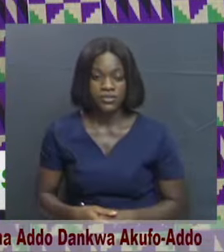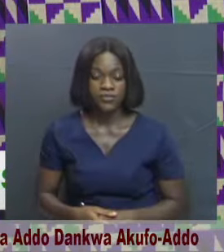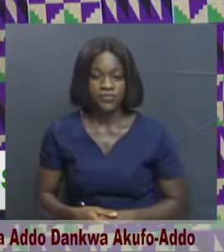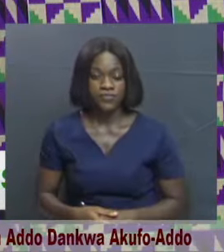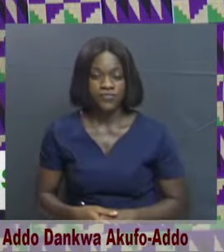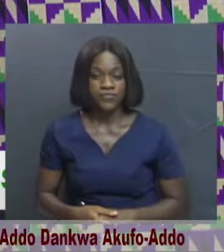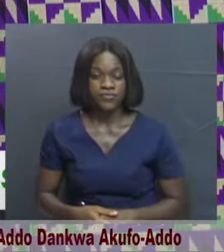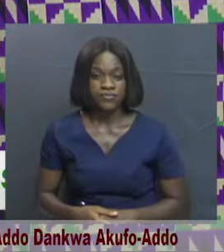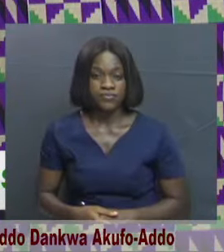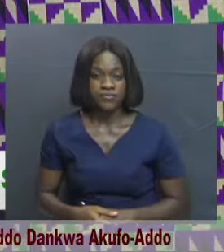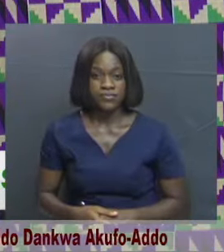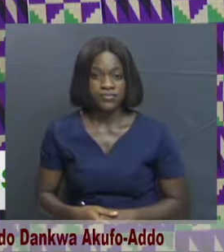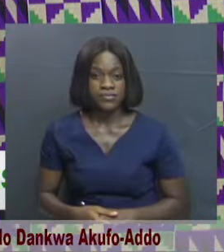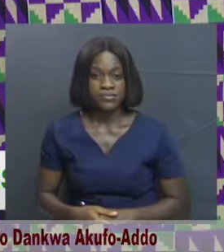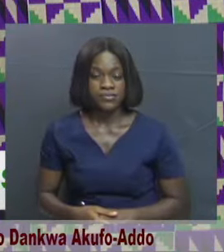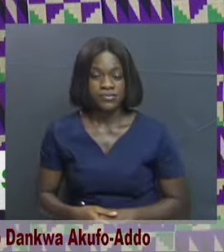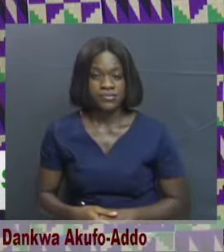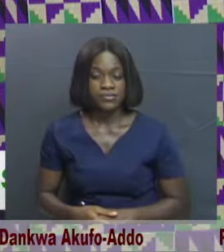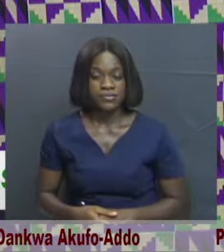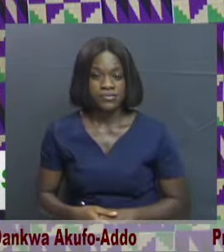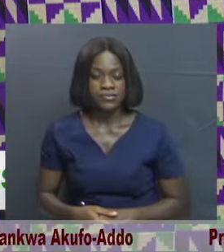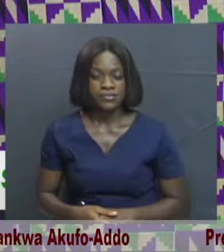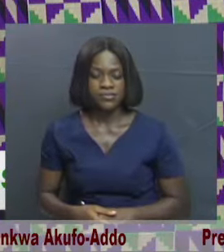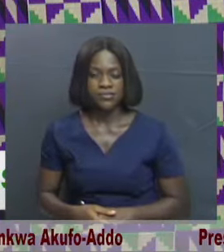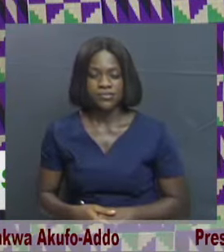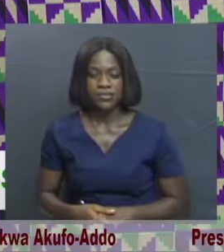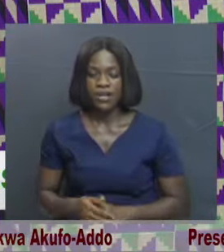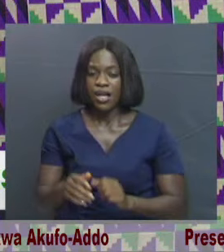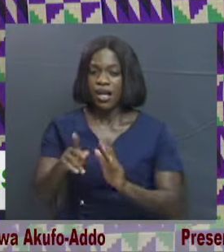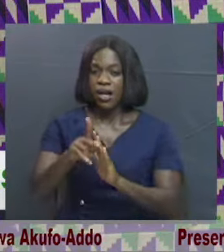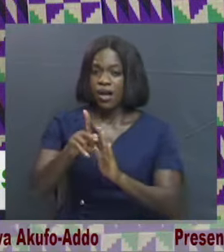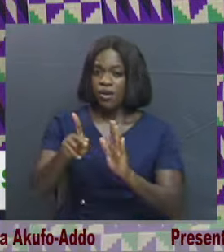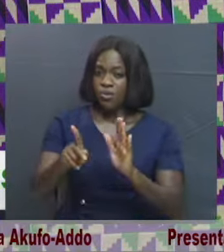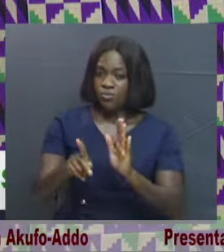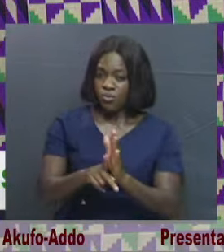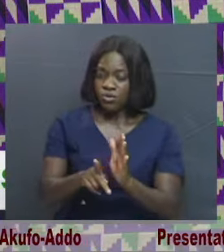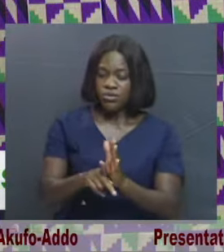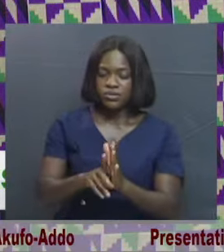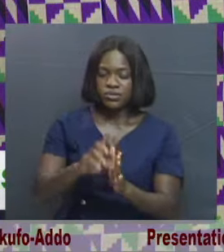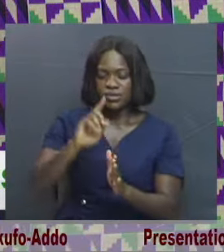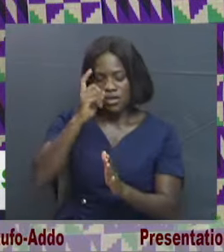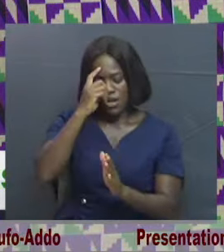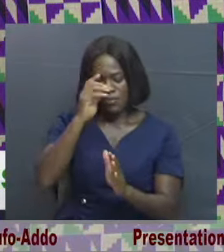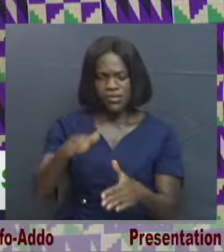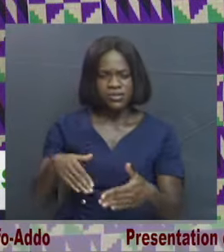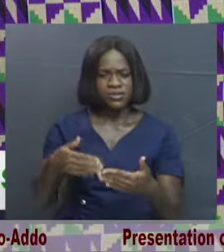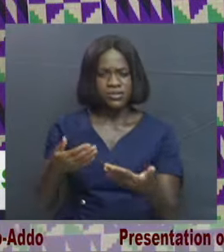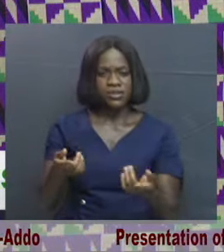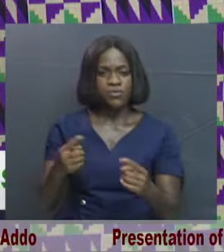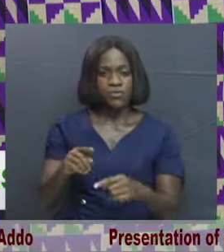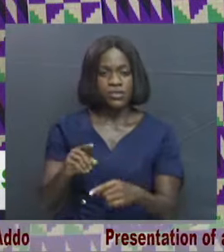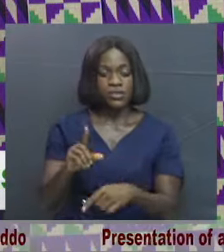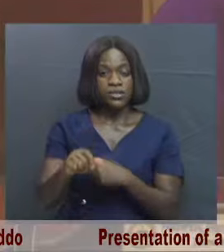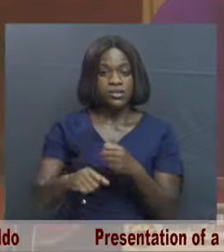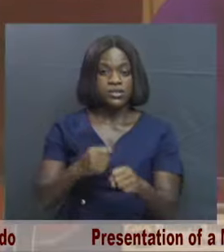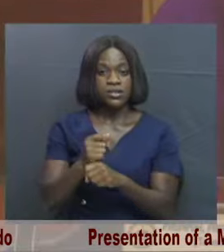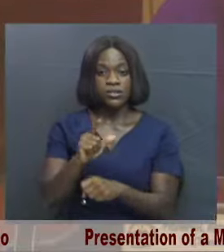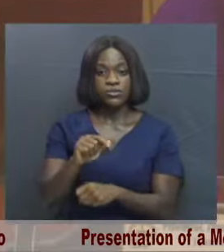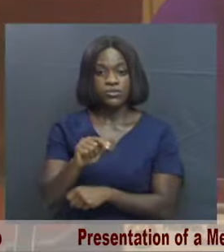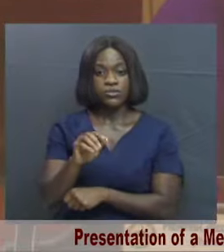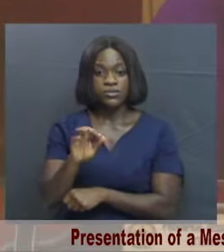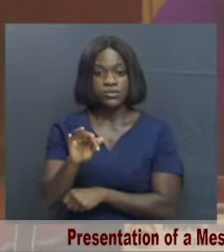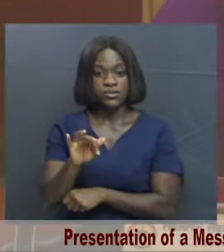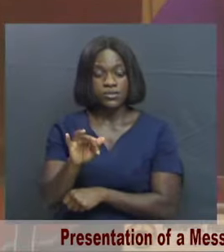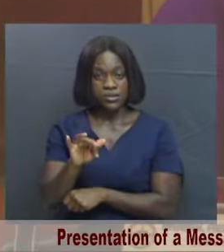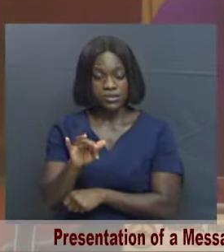automat automative development policy launched by government in August 2019 has undoubted been the